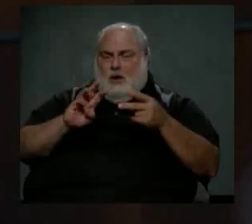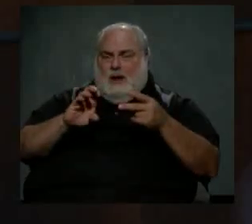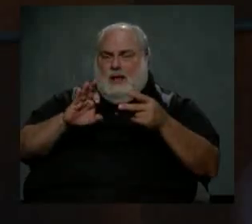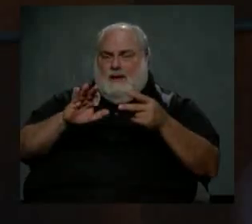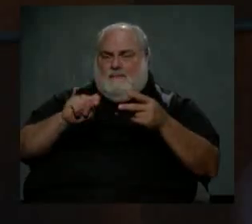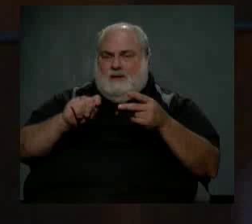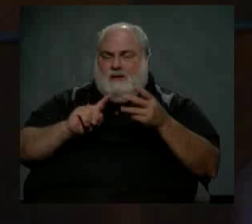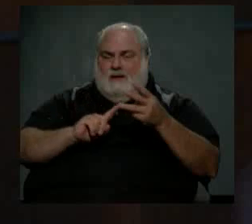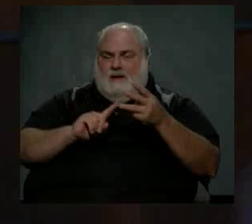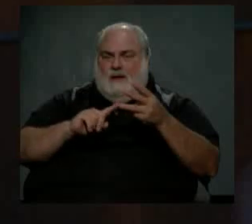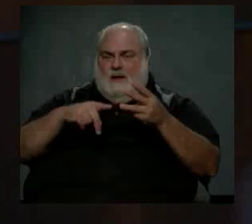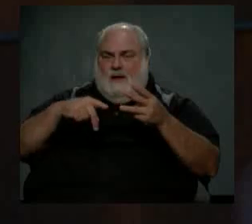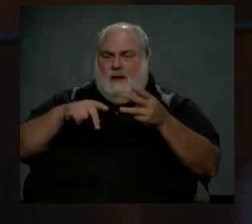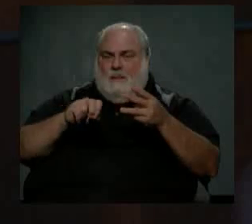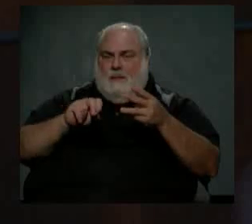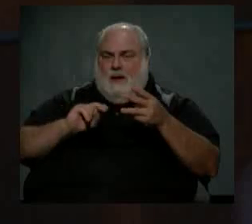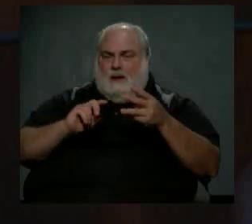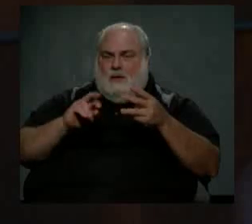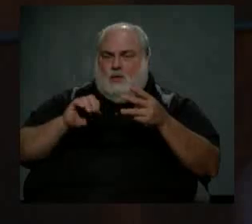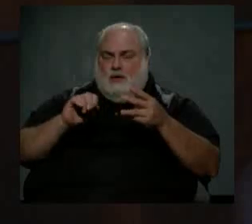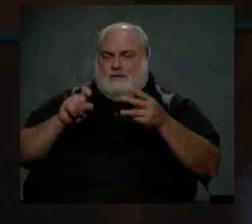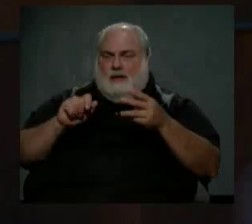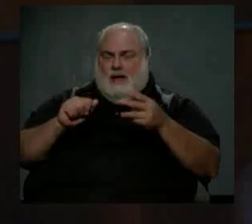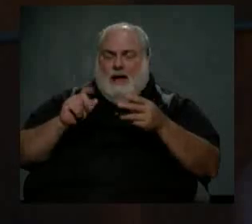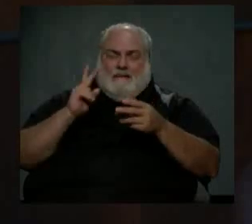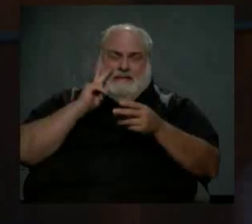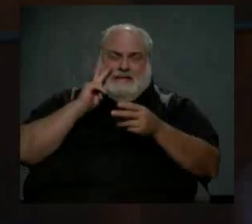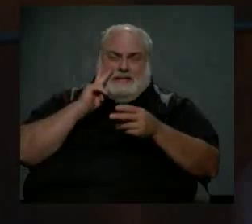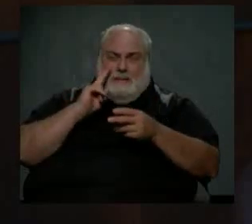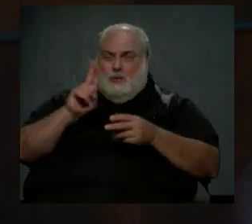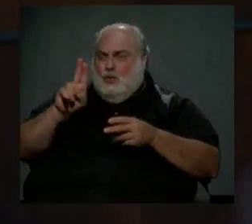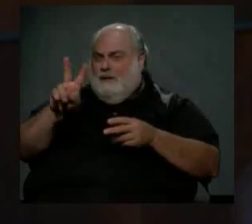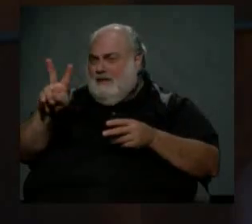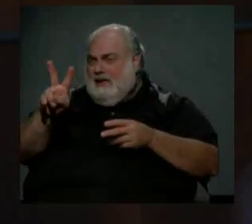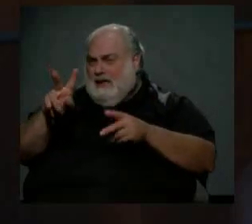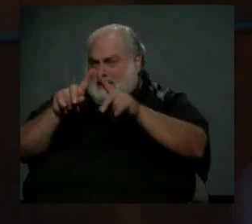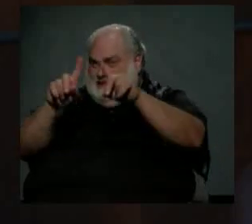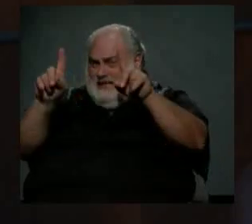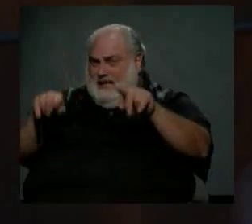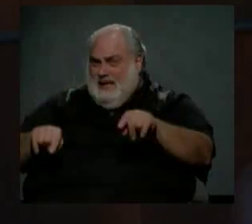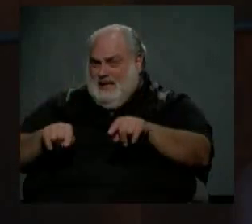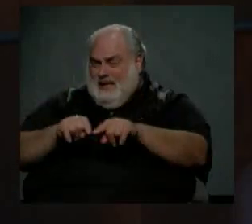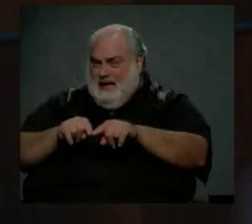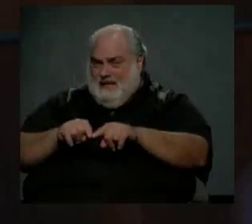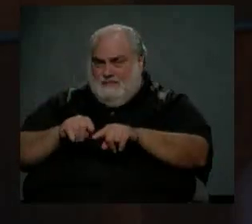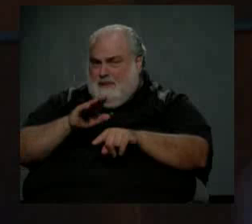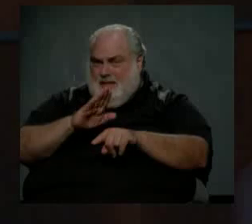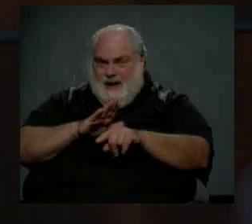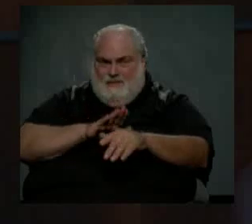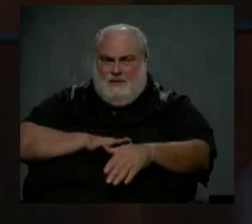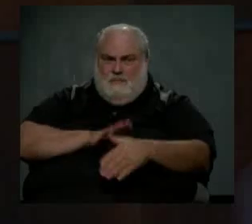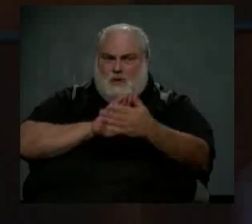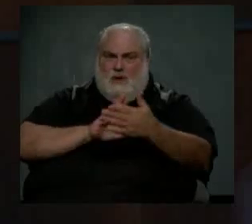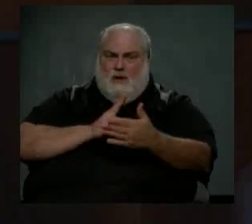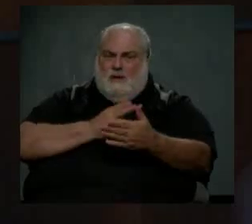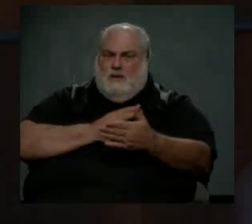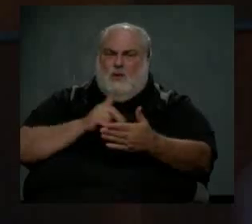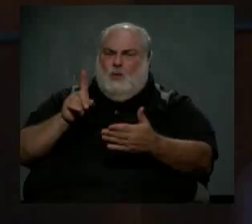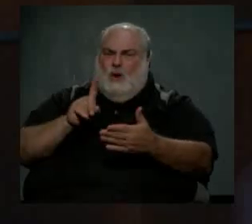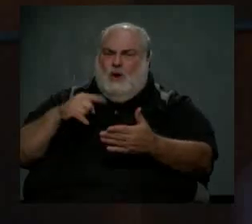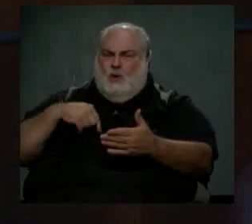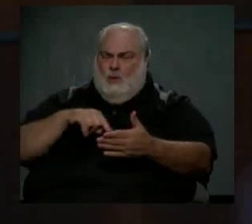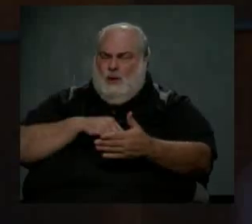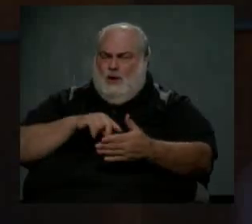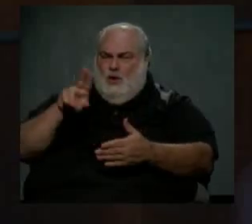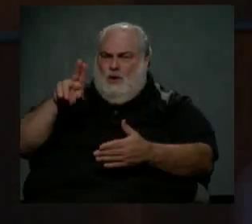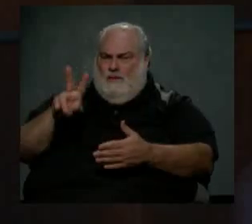they never come before the board. I'd like to have a status on the houses that are UV in Ward 7 to know where we are. I